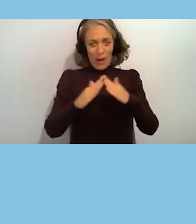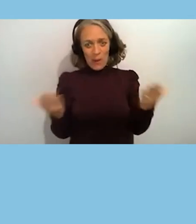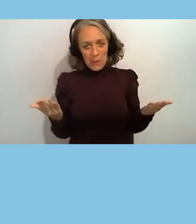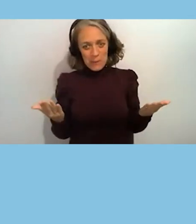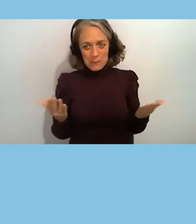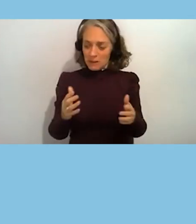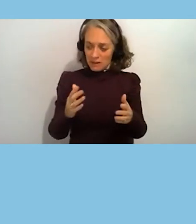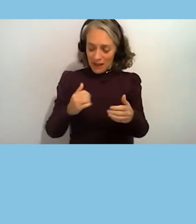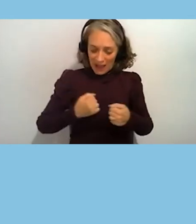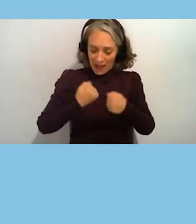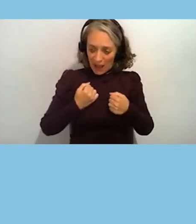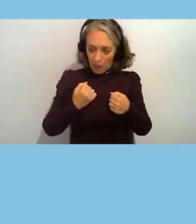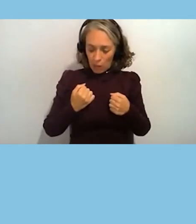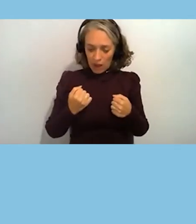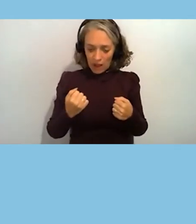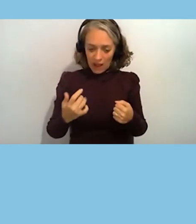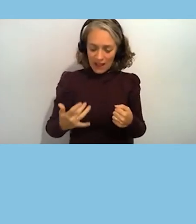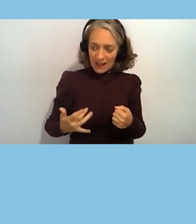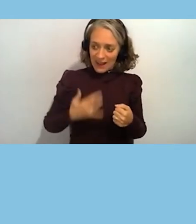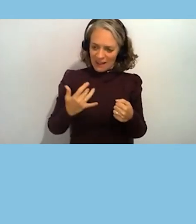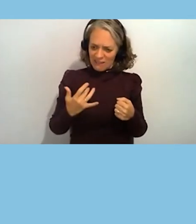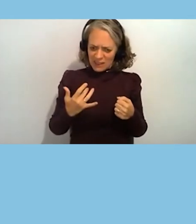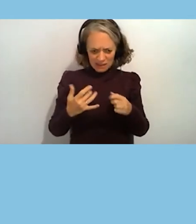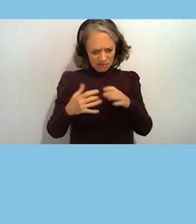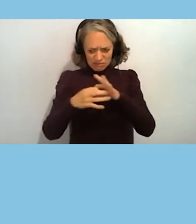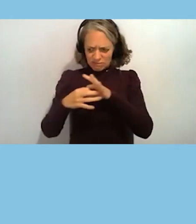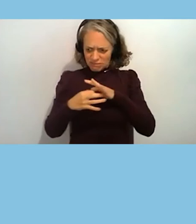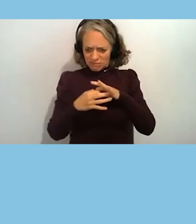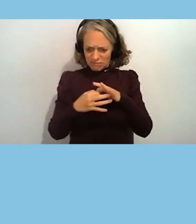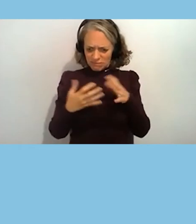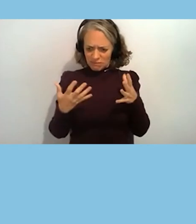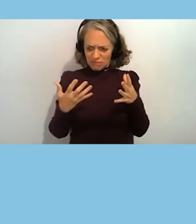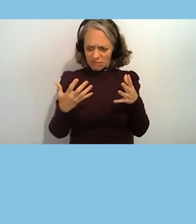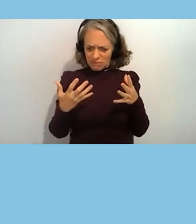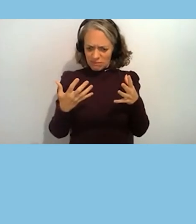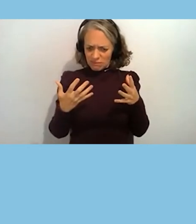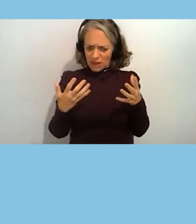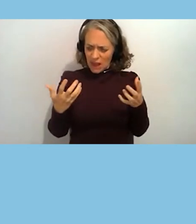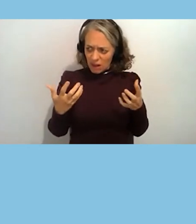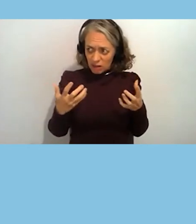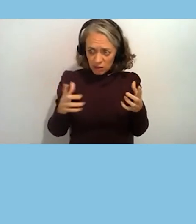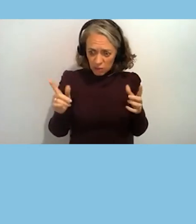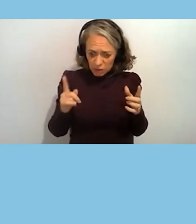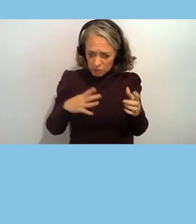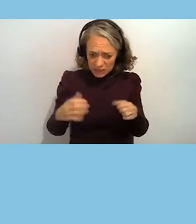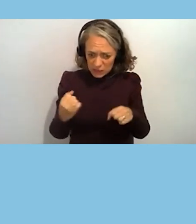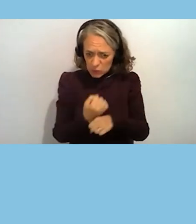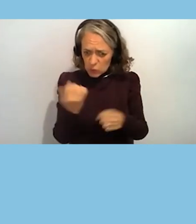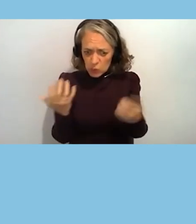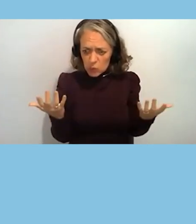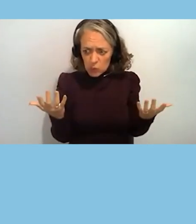living relation, we ask instead, how far do we really need to go given